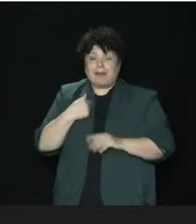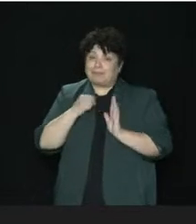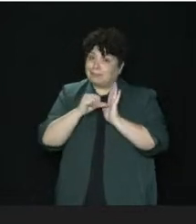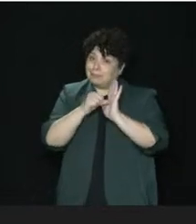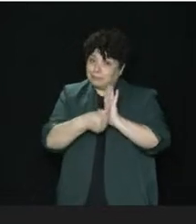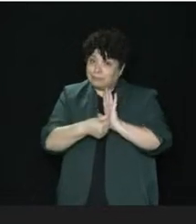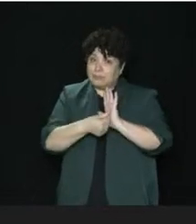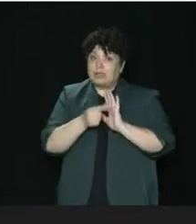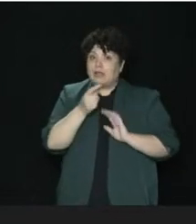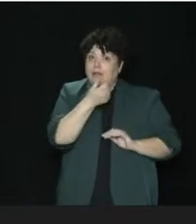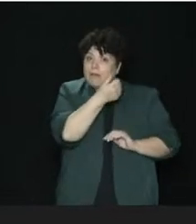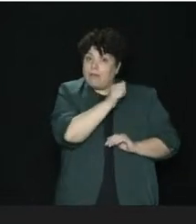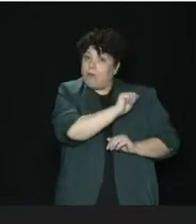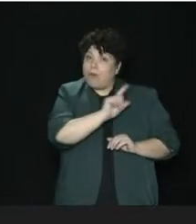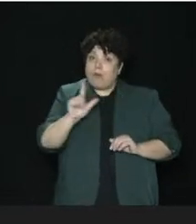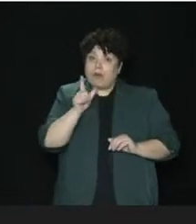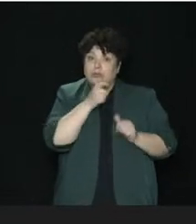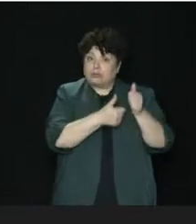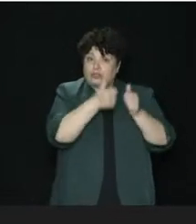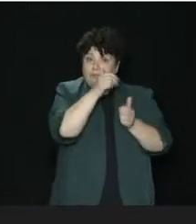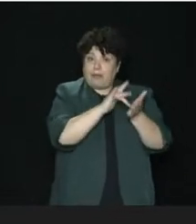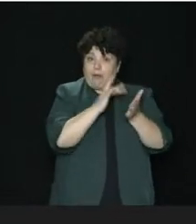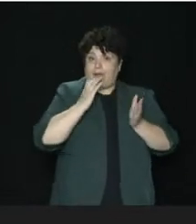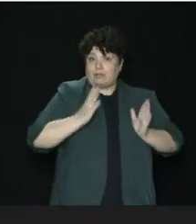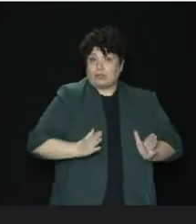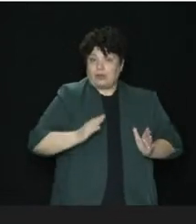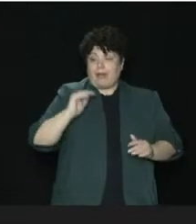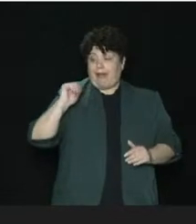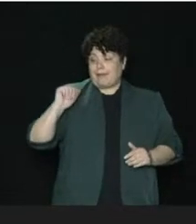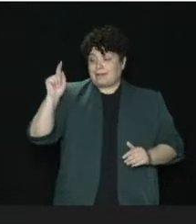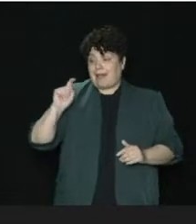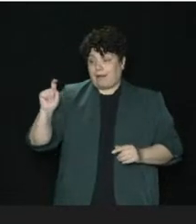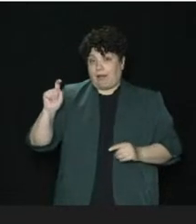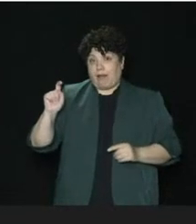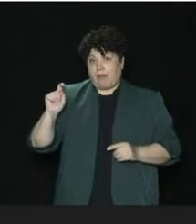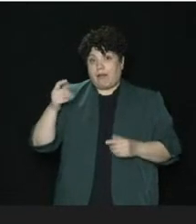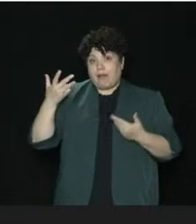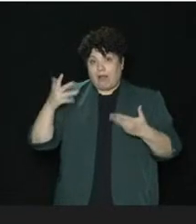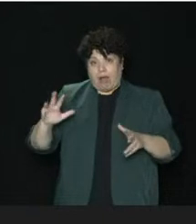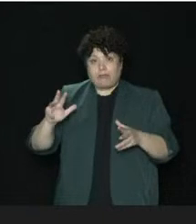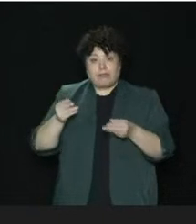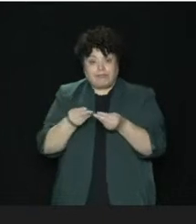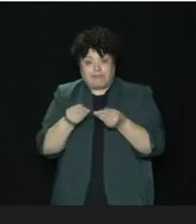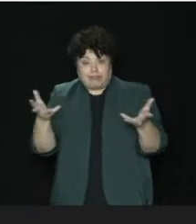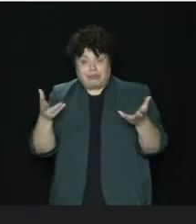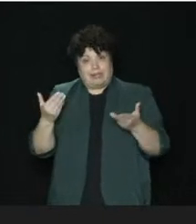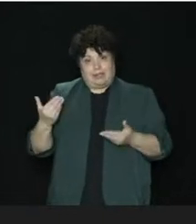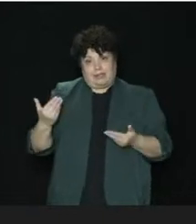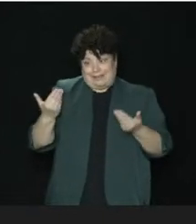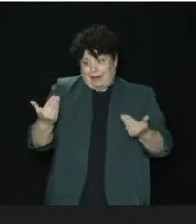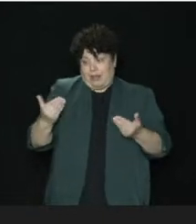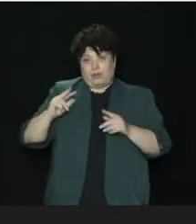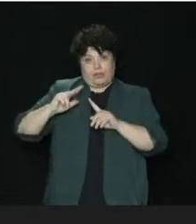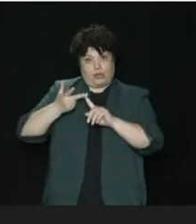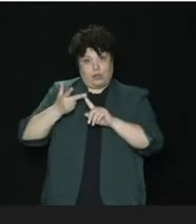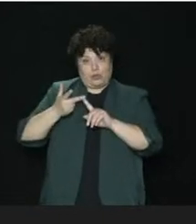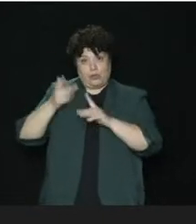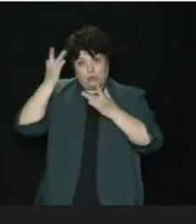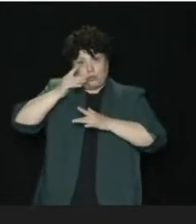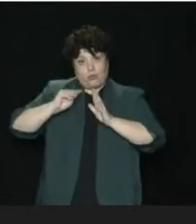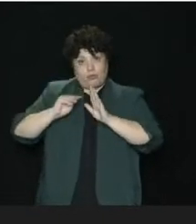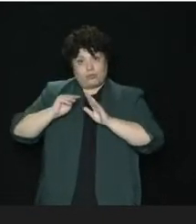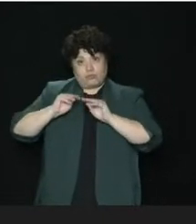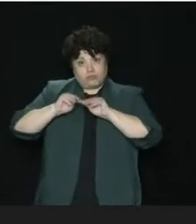from all chief medical officers that the AstraZeneca vaccine deployed in the middle of a third wave has saved lives